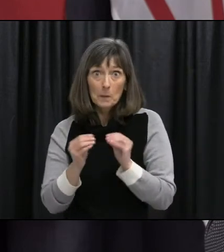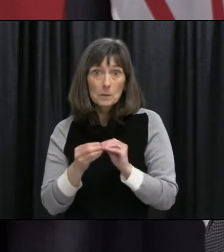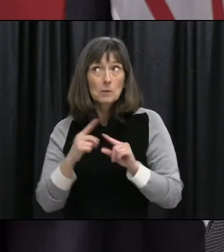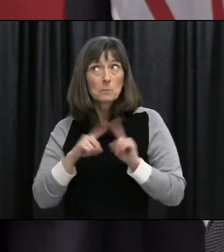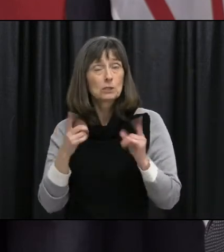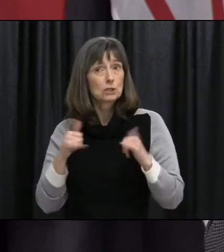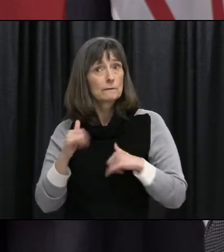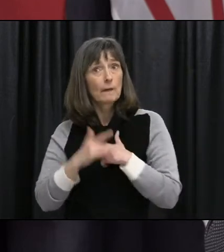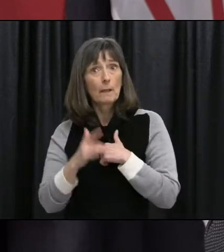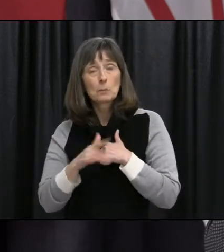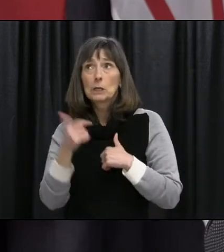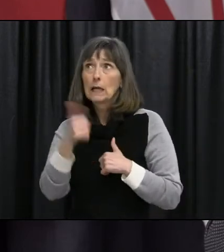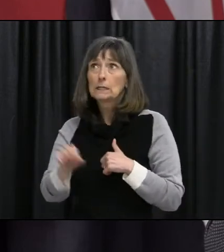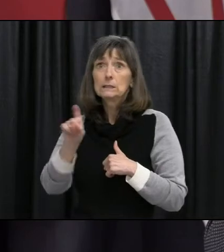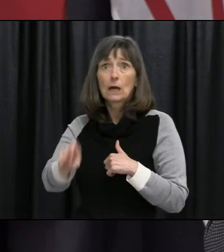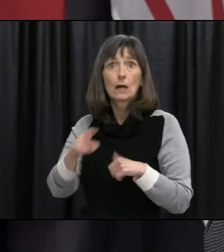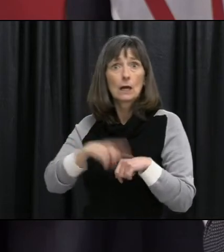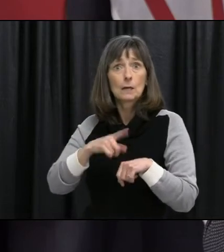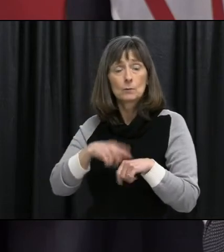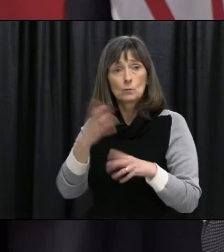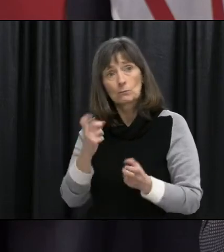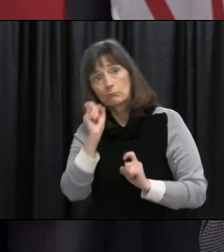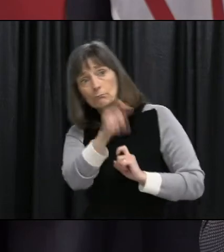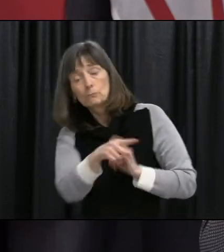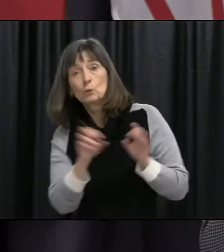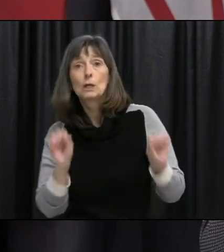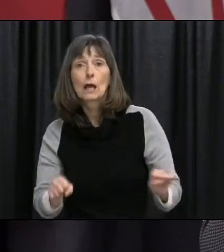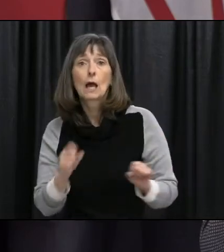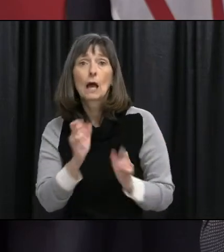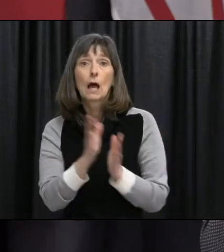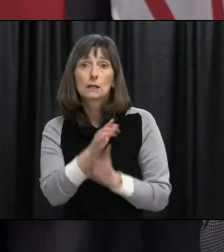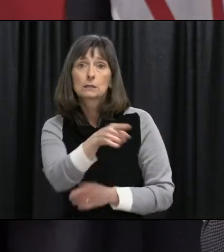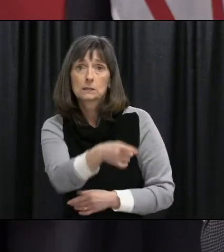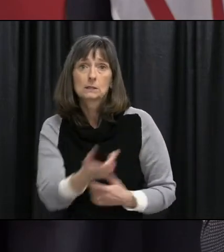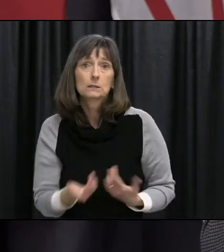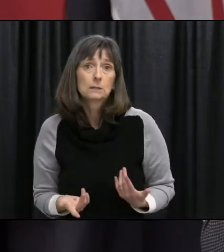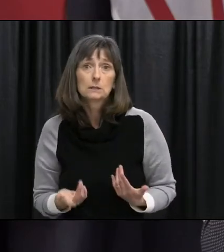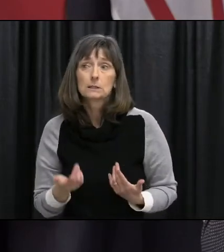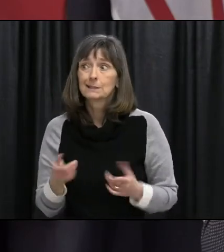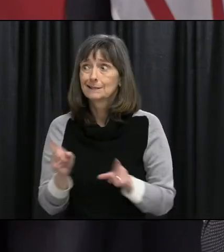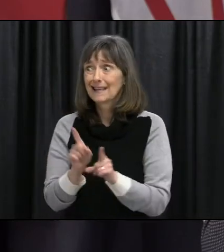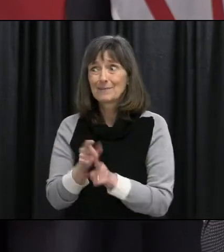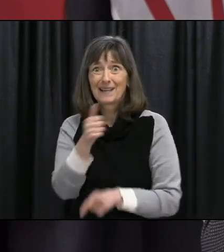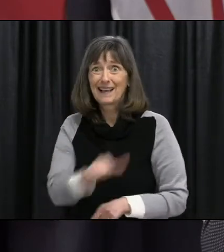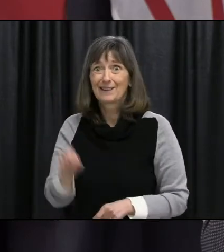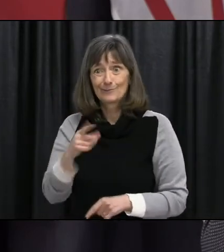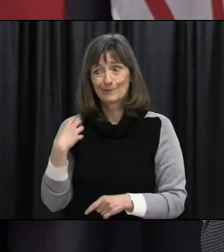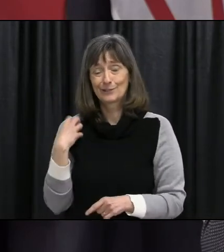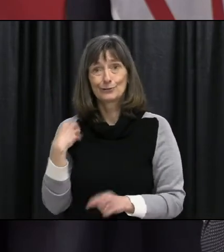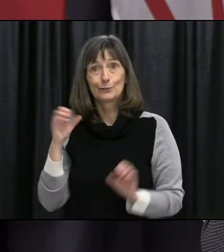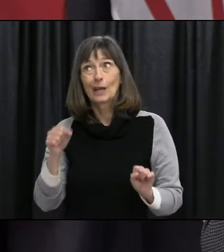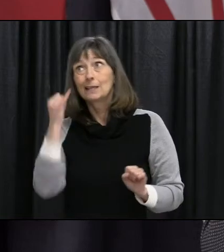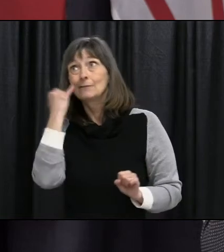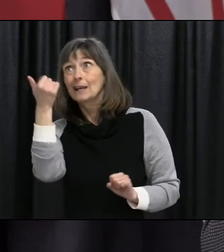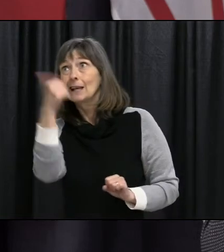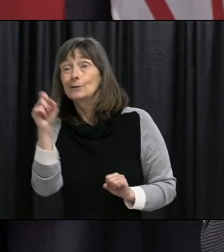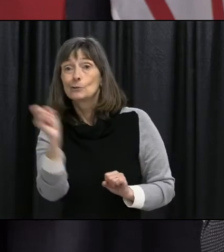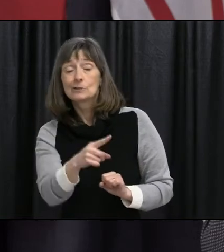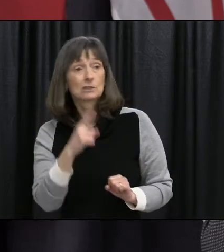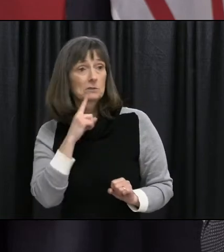and has been available to the media this week. So right now, as all our ministers are available, I encourage you to reach out if you have